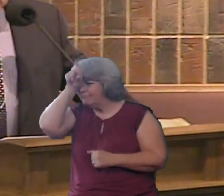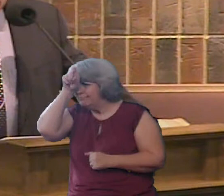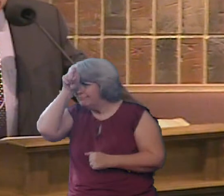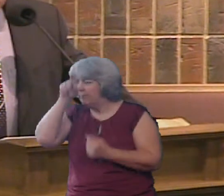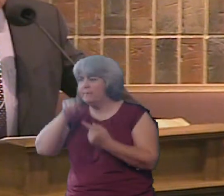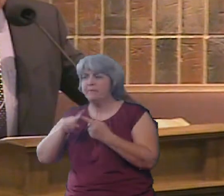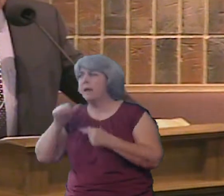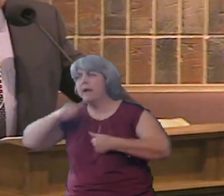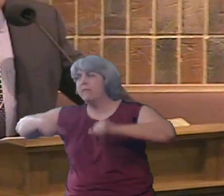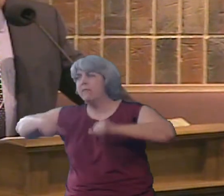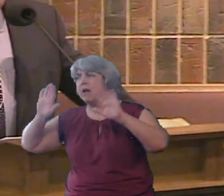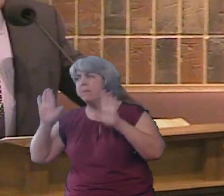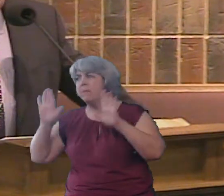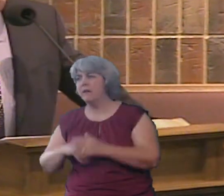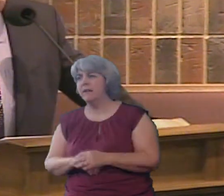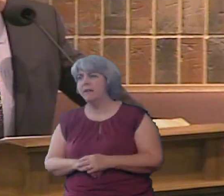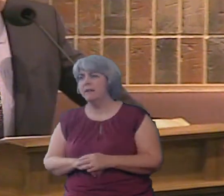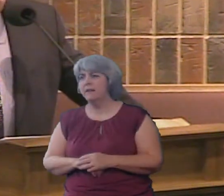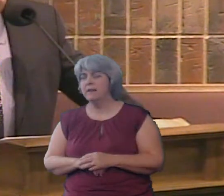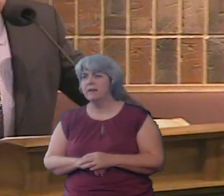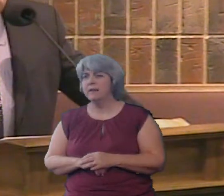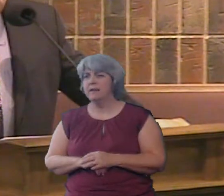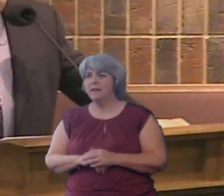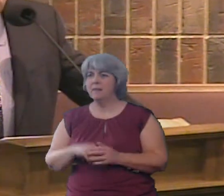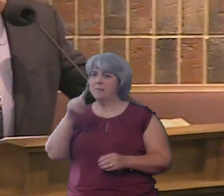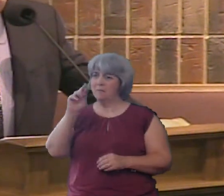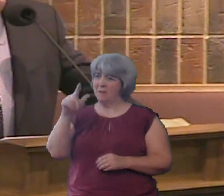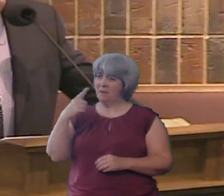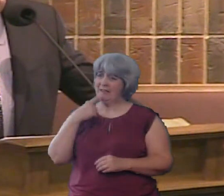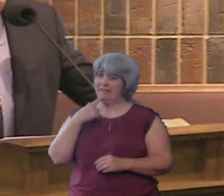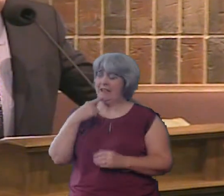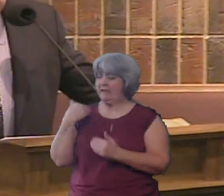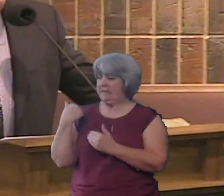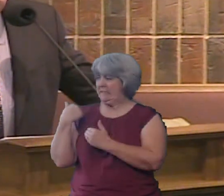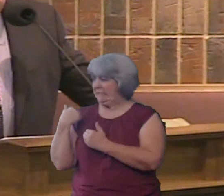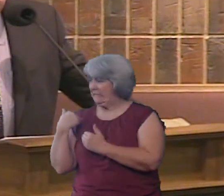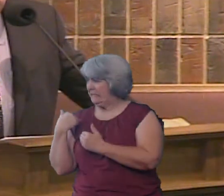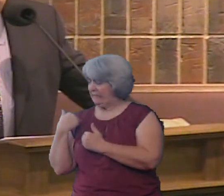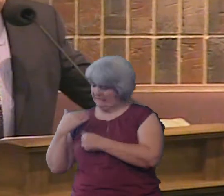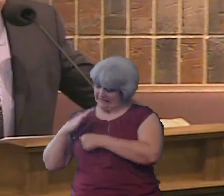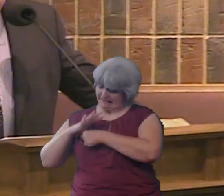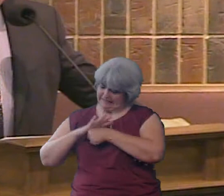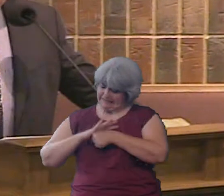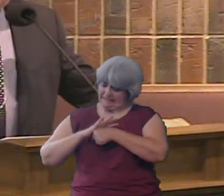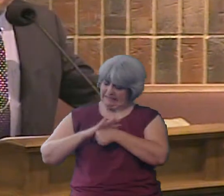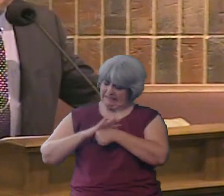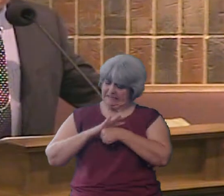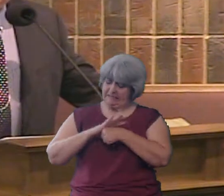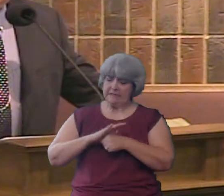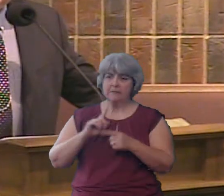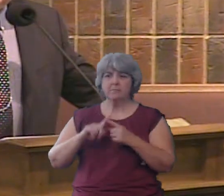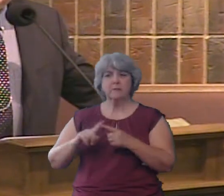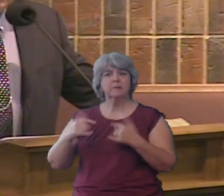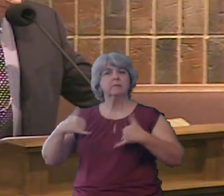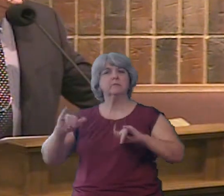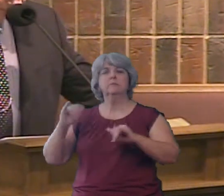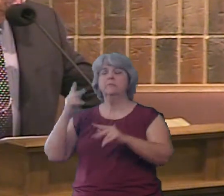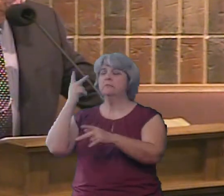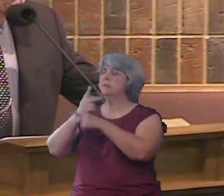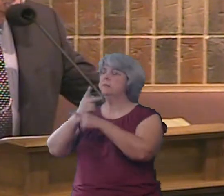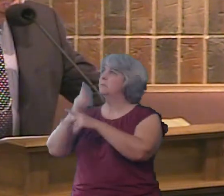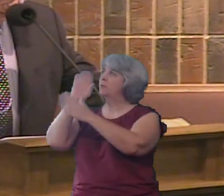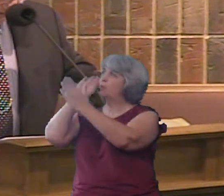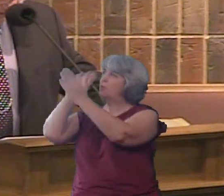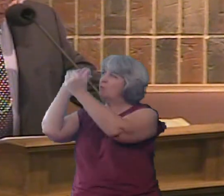he's describing the fact that although the difficulties of life pressed upon him, he never lost hope.